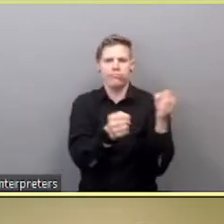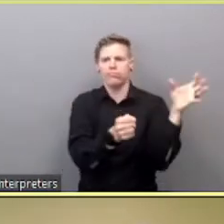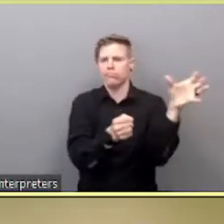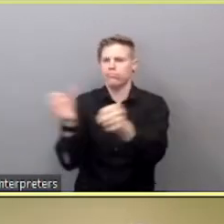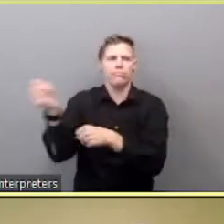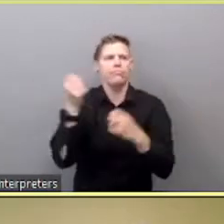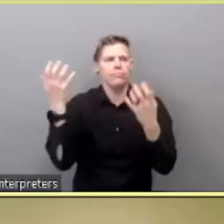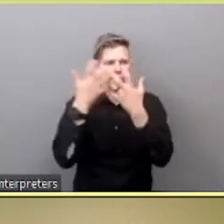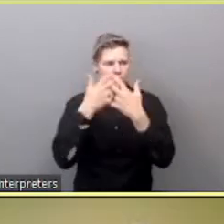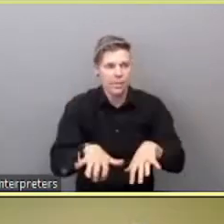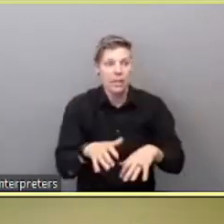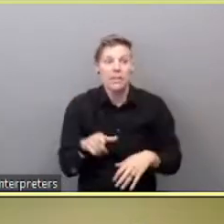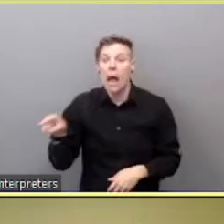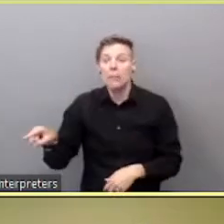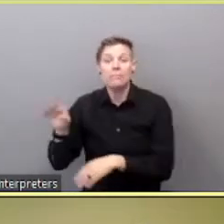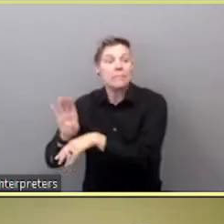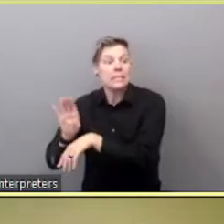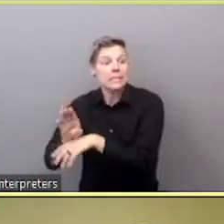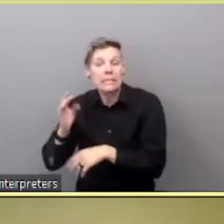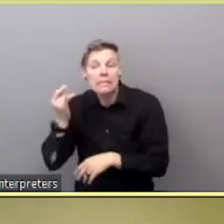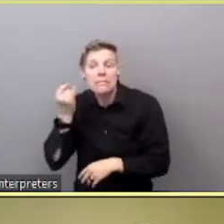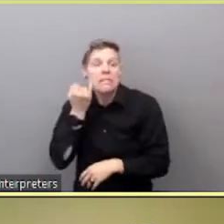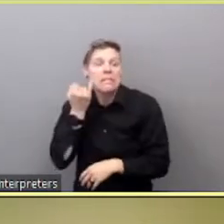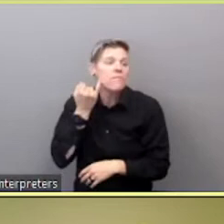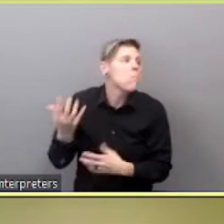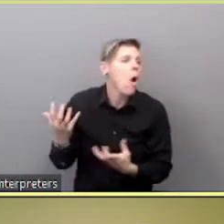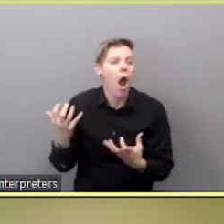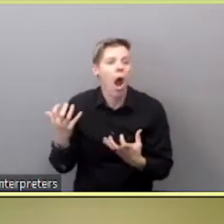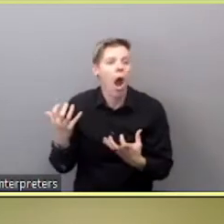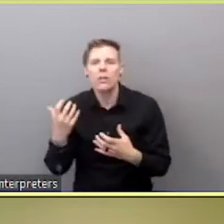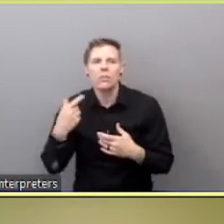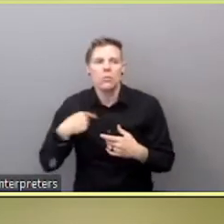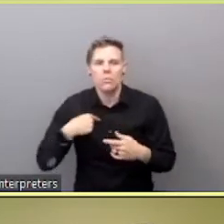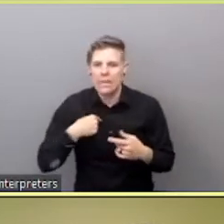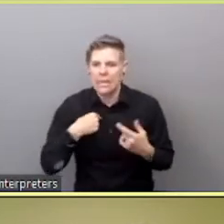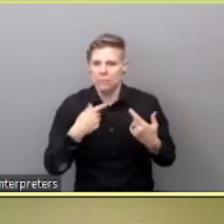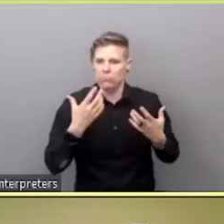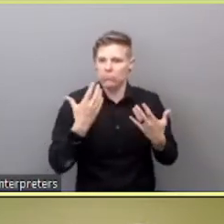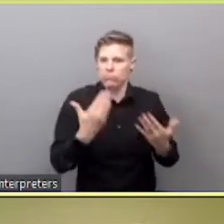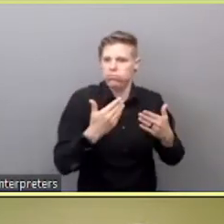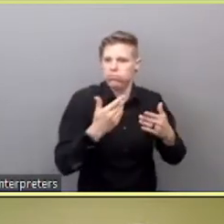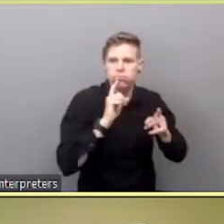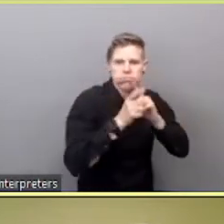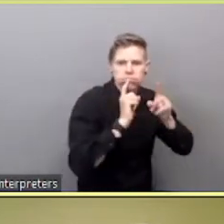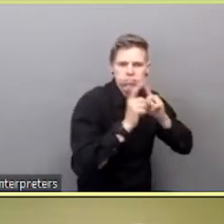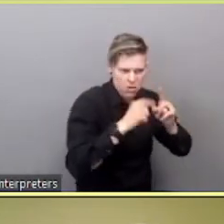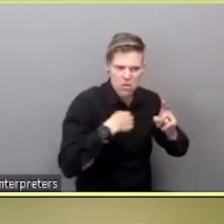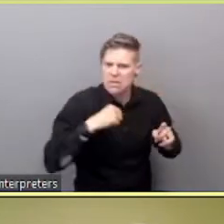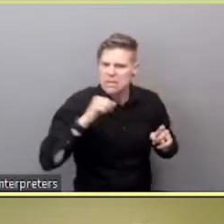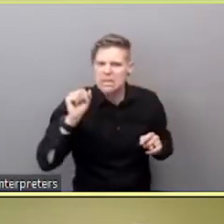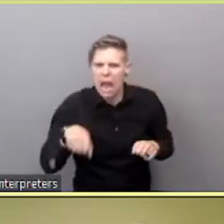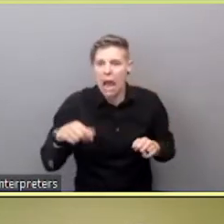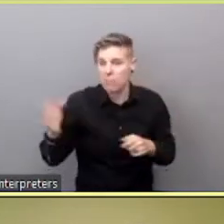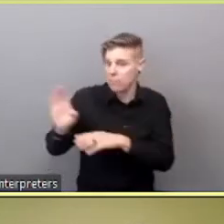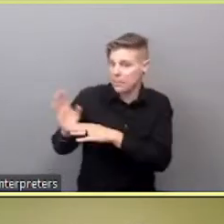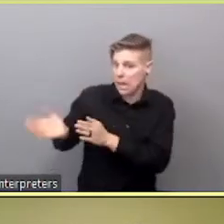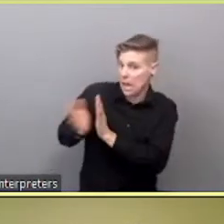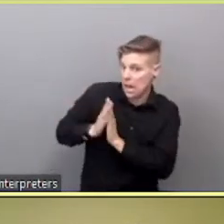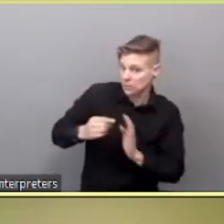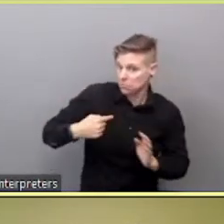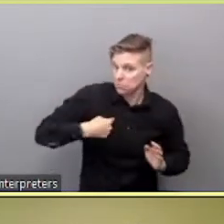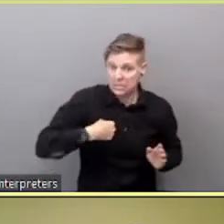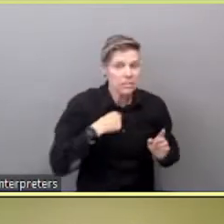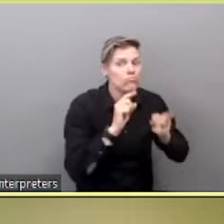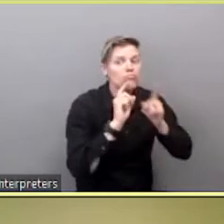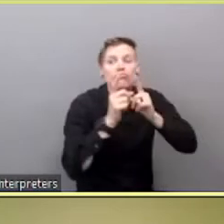conduct initial interviews. They may request that we conduct initial, pre-employment screenings or tests. So we can do